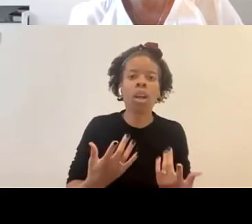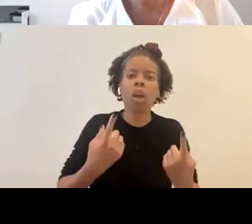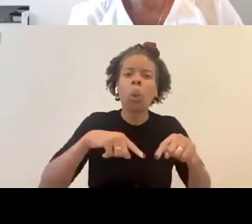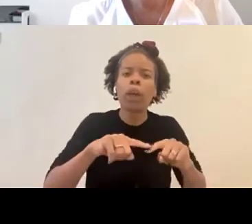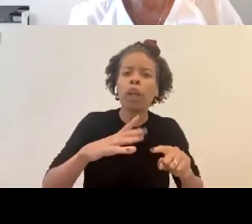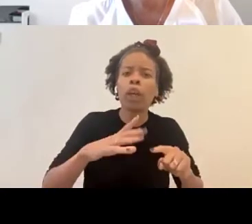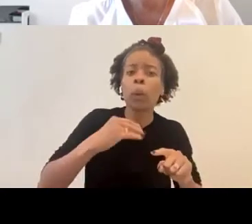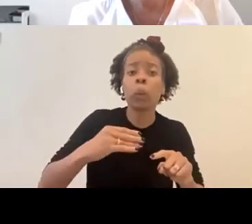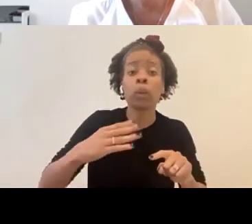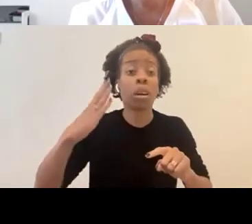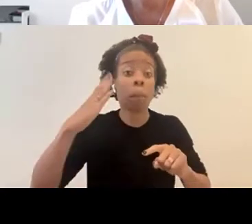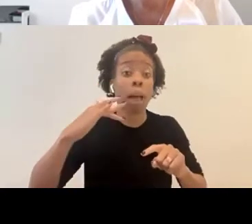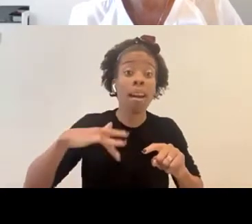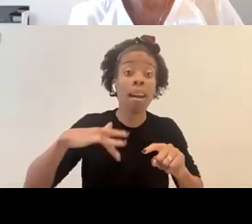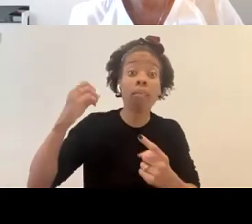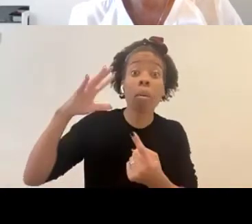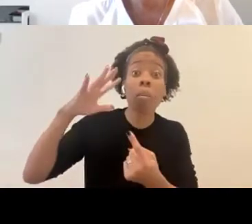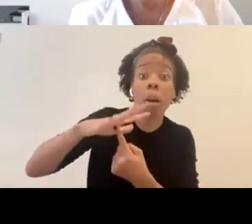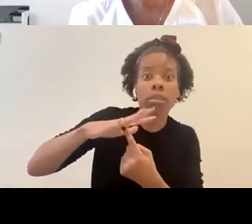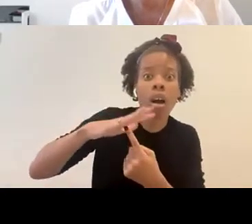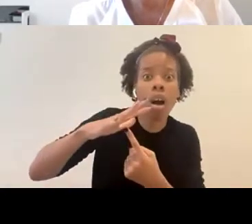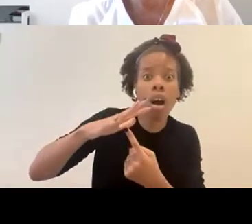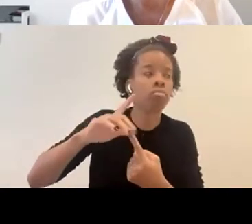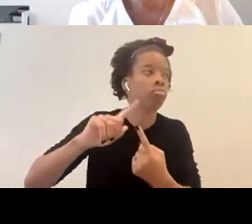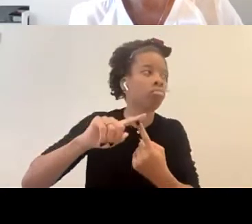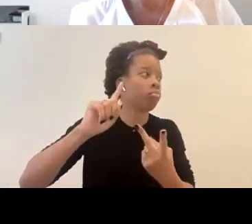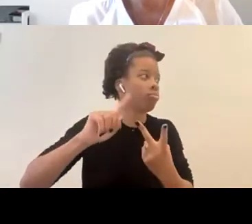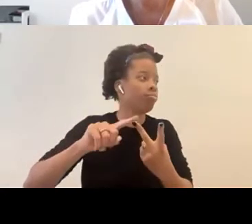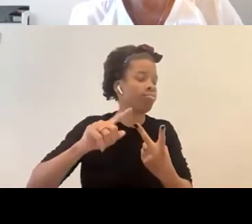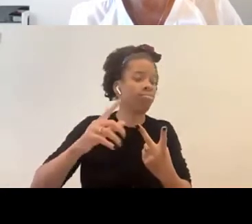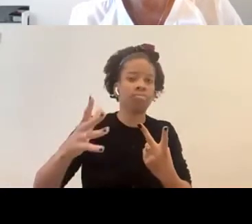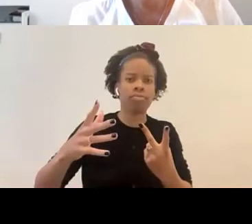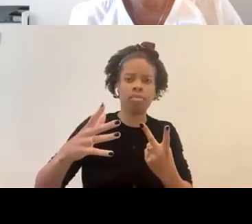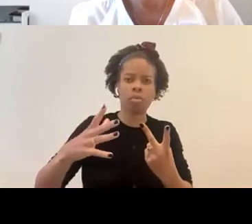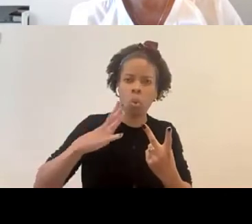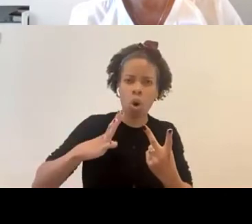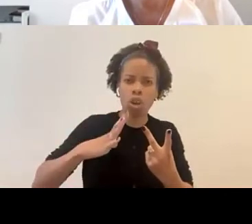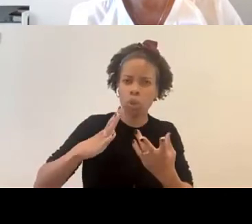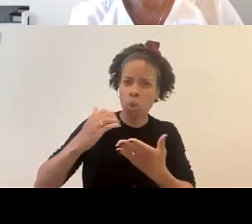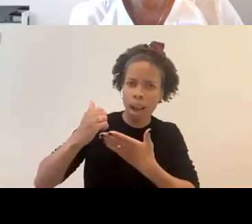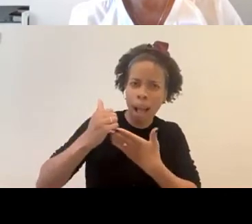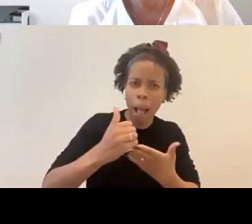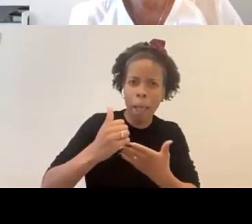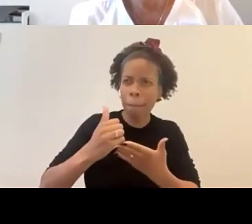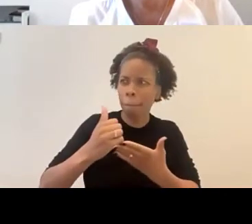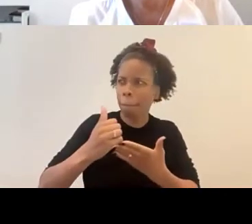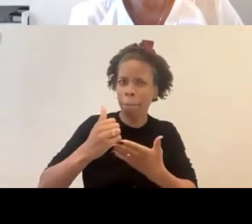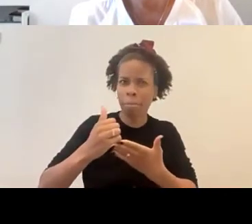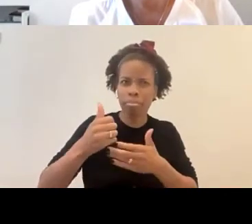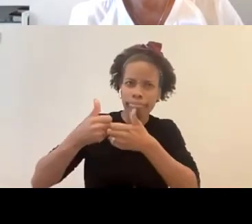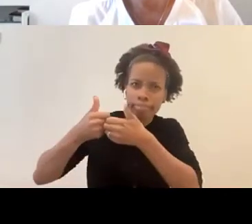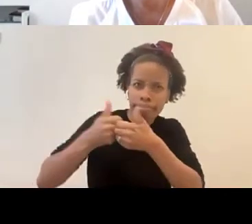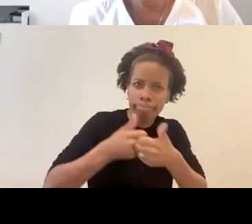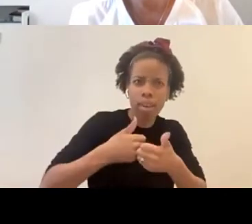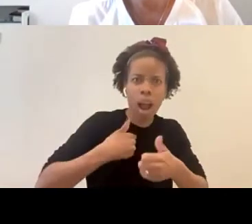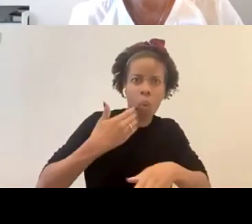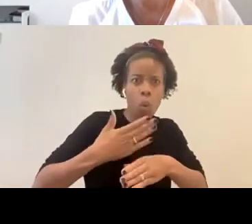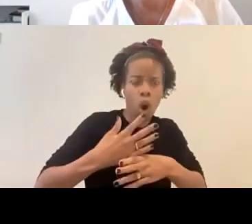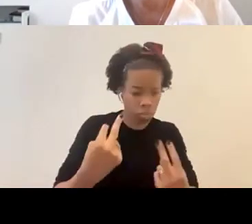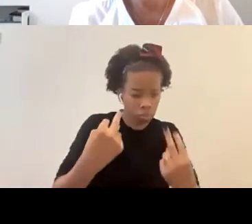Black Lives Matter to go deep into our own work, our own sense of self,